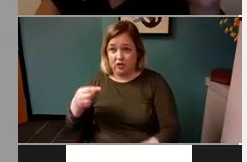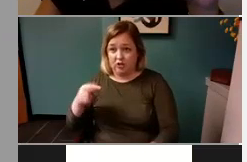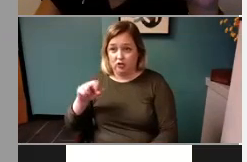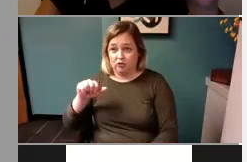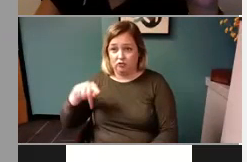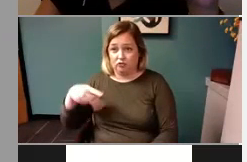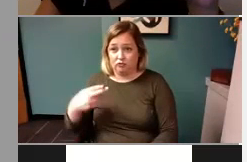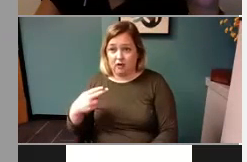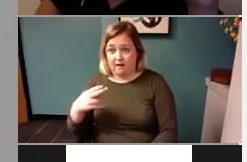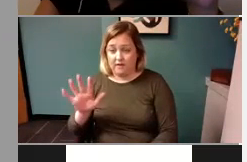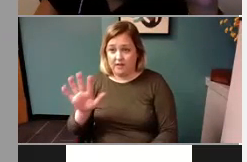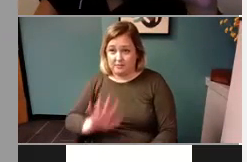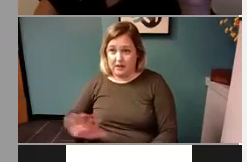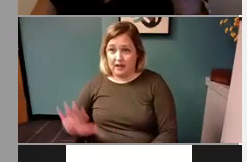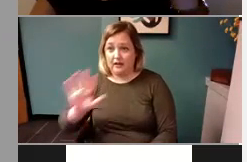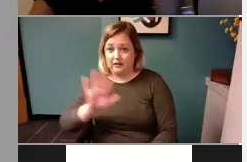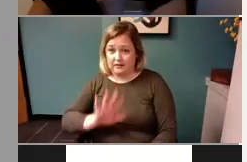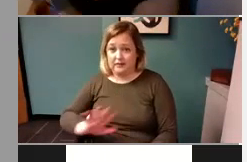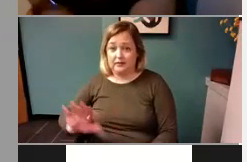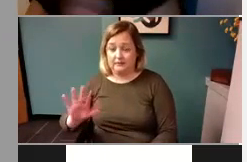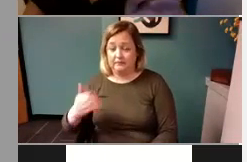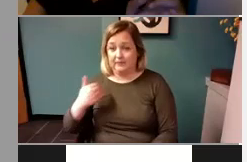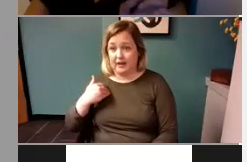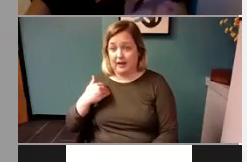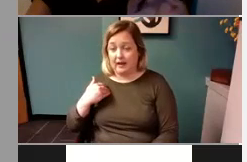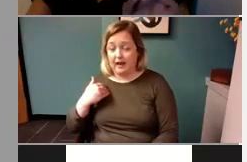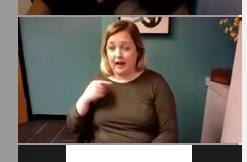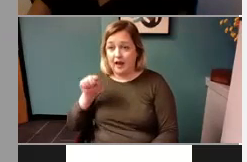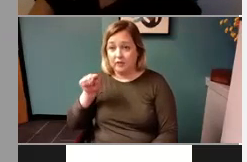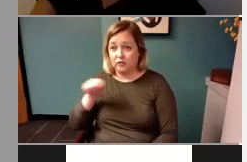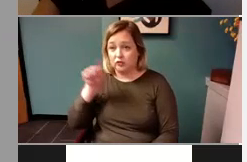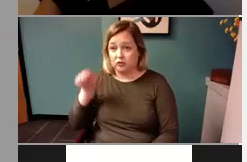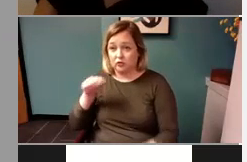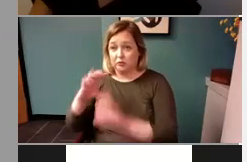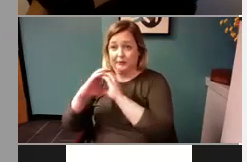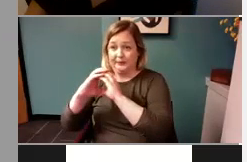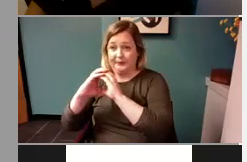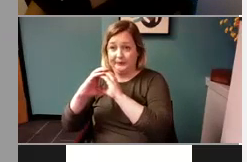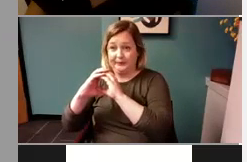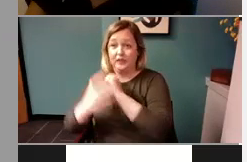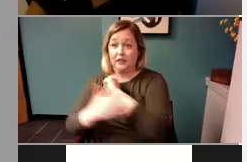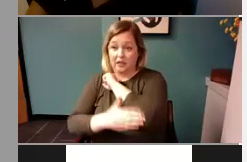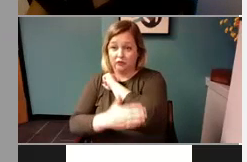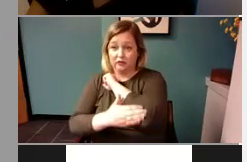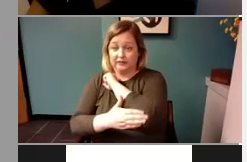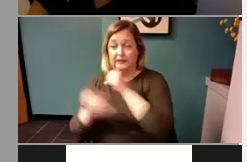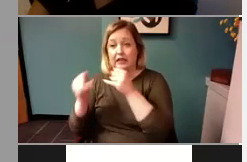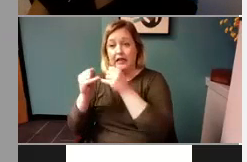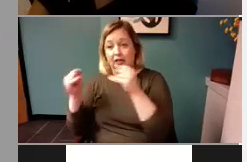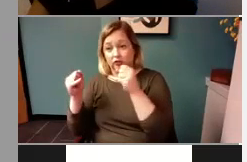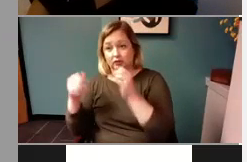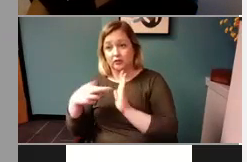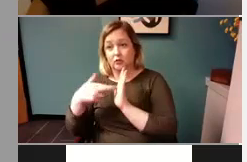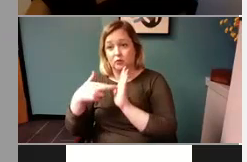have vertices as countries and edges representing neighboring countries. So we have this representation.